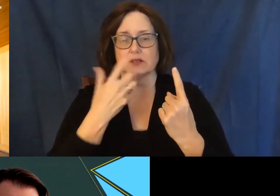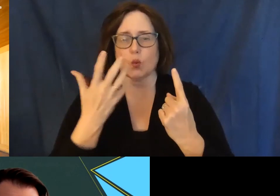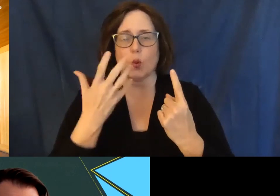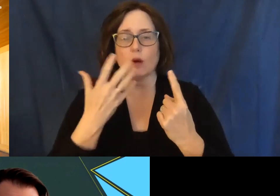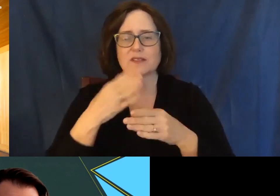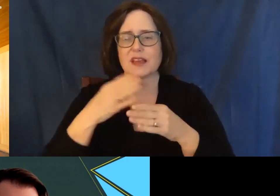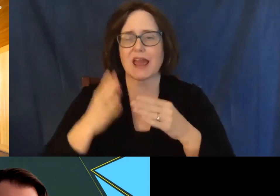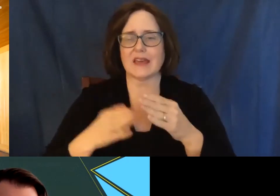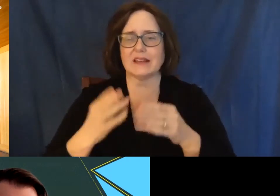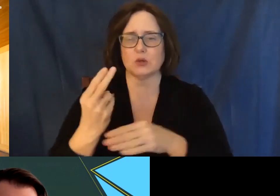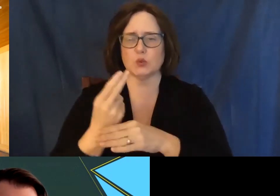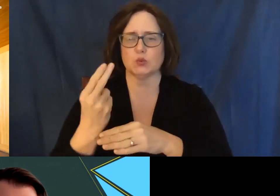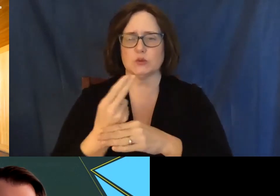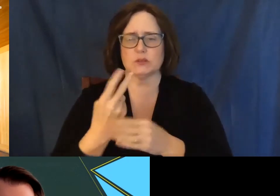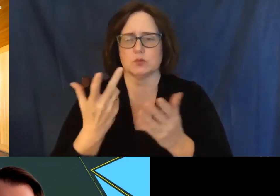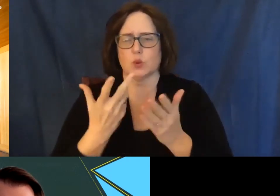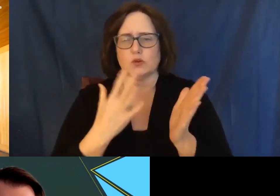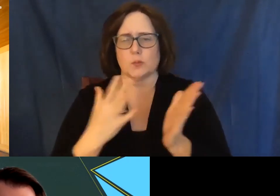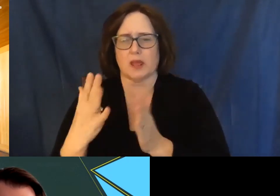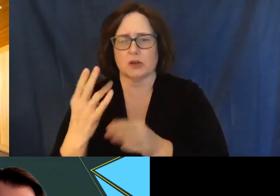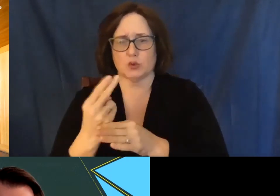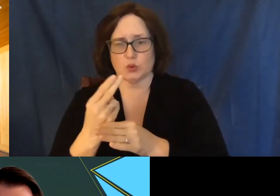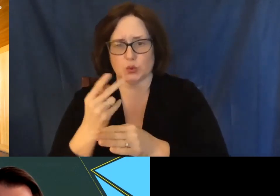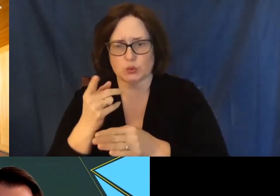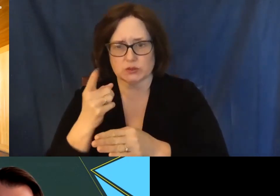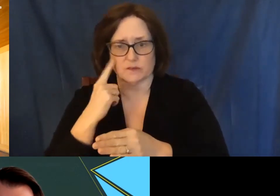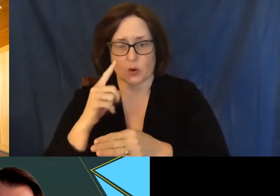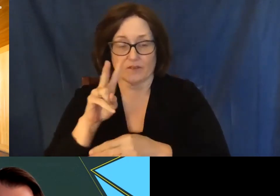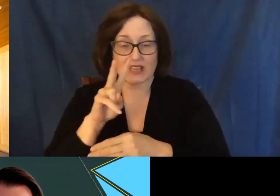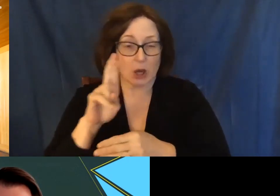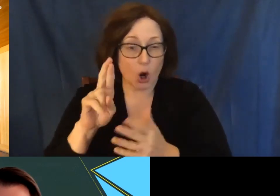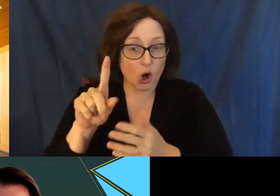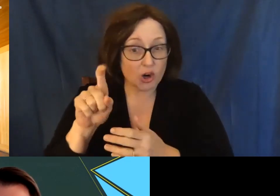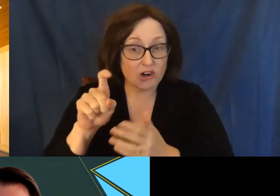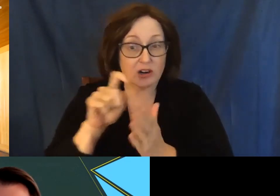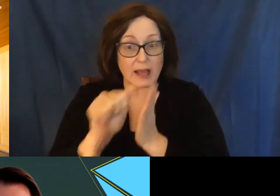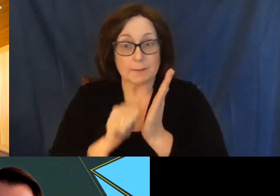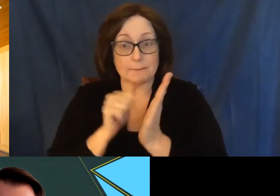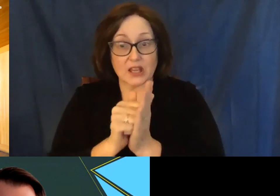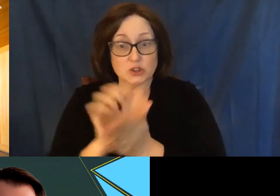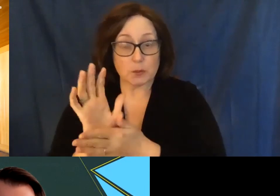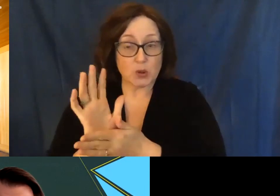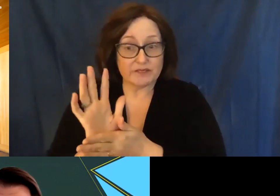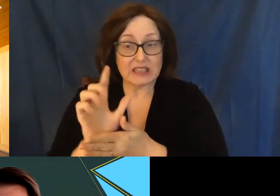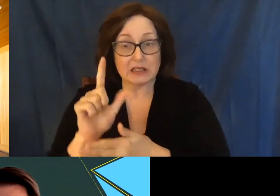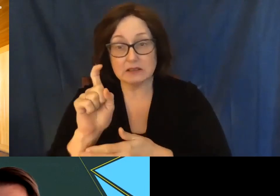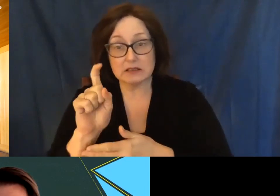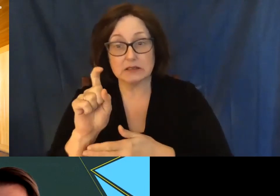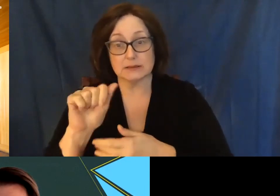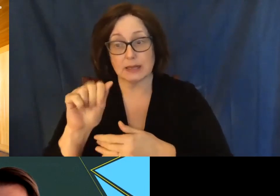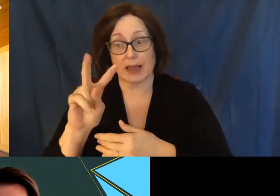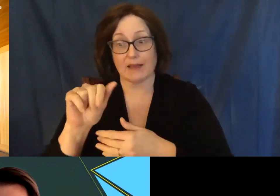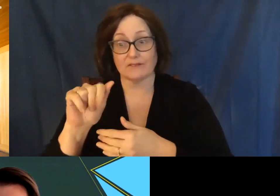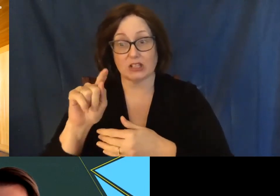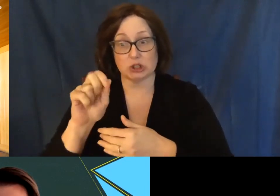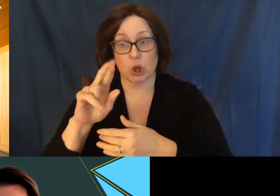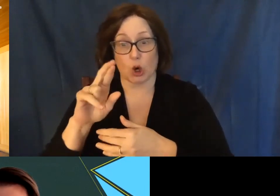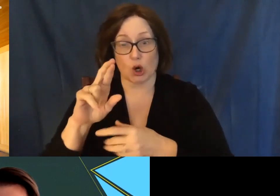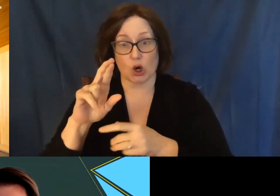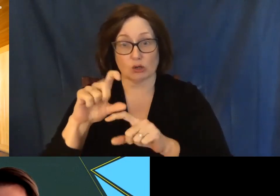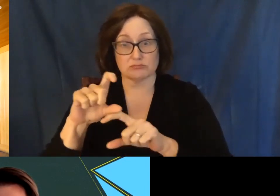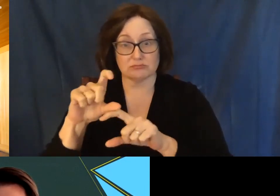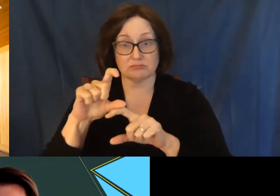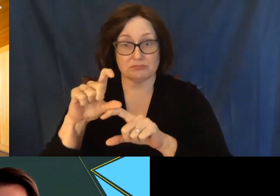What are you planning to use this for VR experiences, for animations and movies, or as an avatar in a program? I